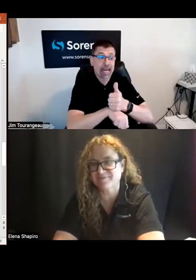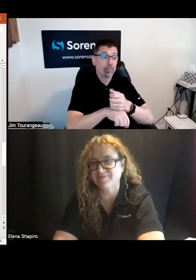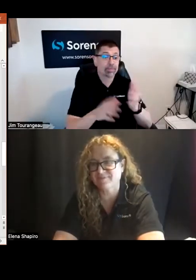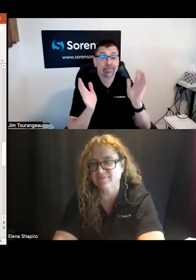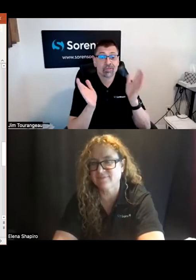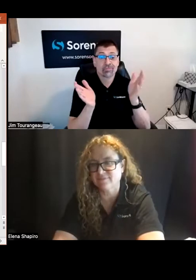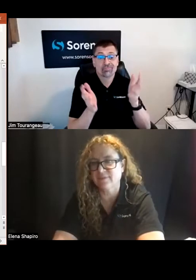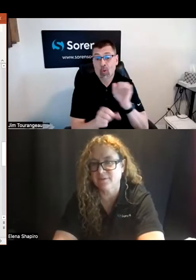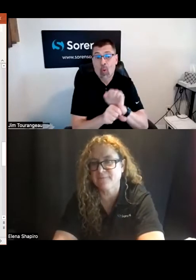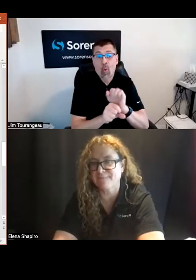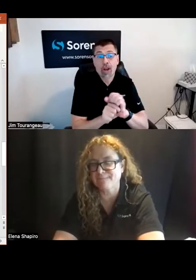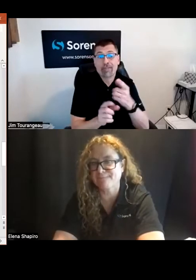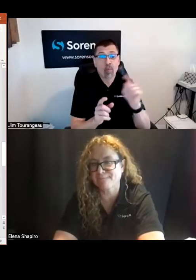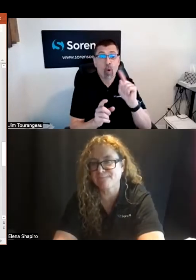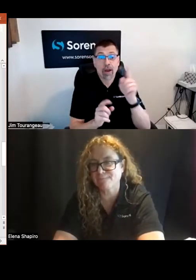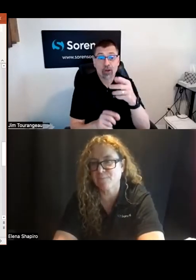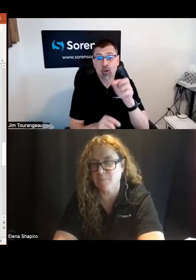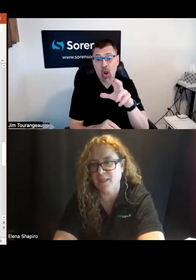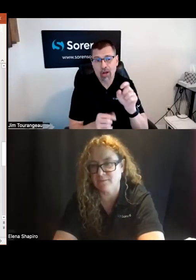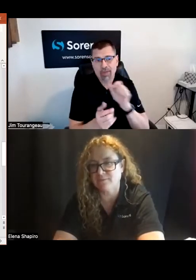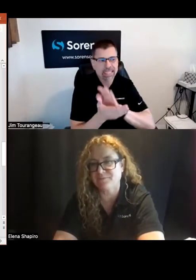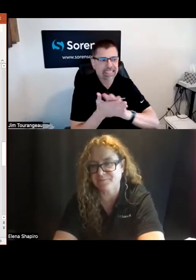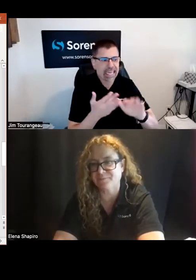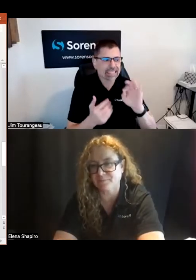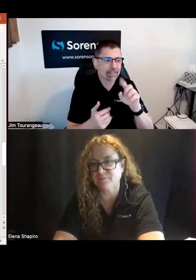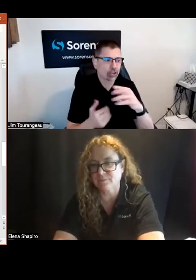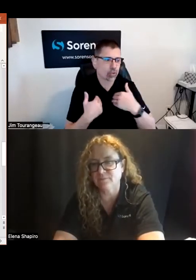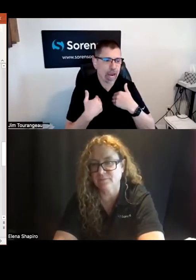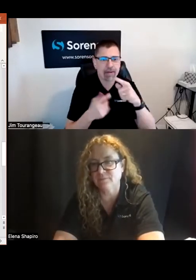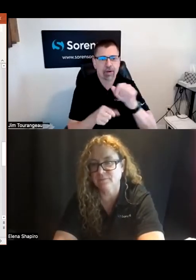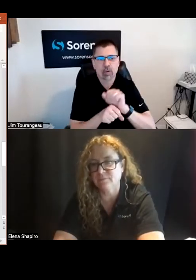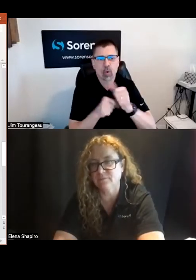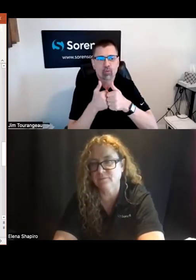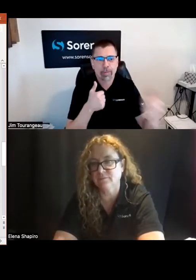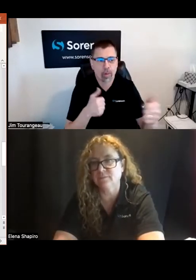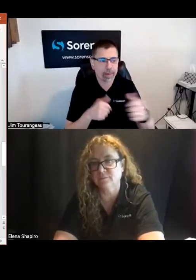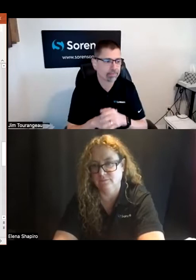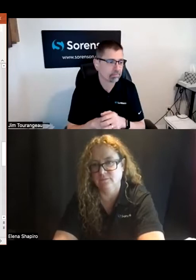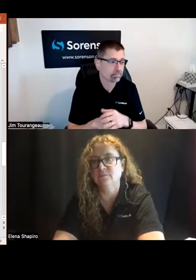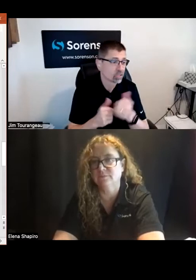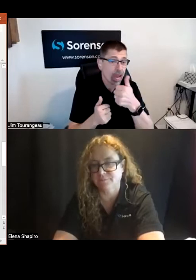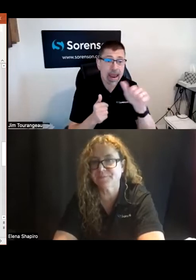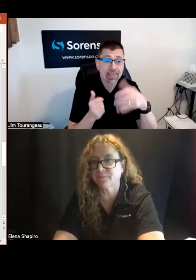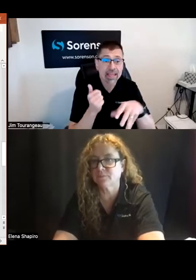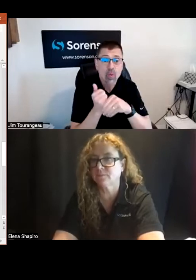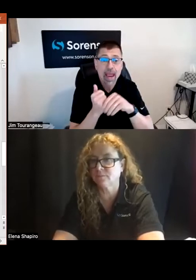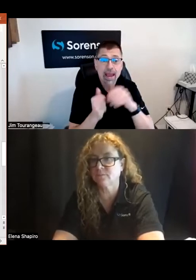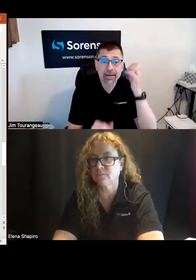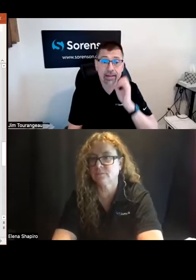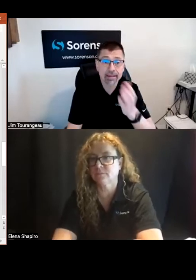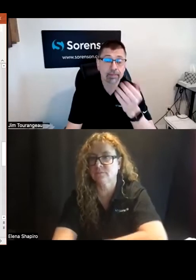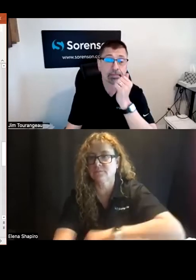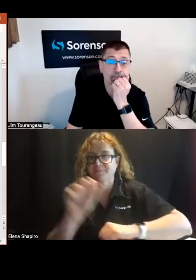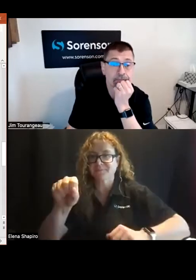at Starbucks or the airport, then you have this ability to work from wherever you are because of the unified devices. It allows for more